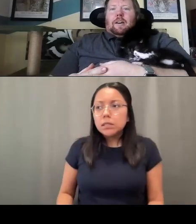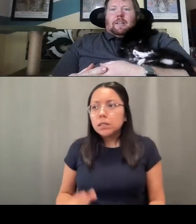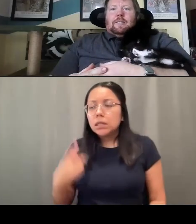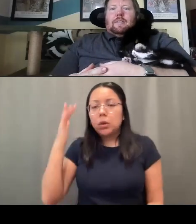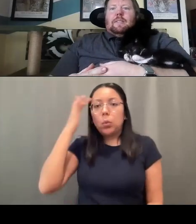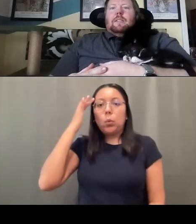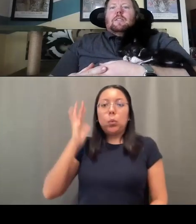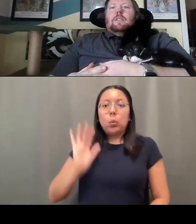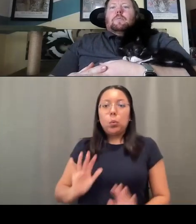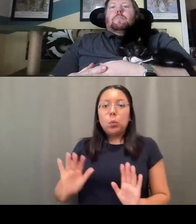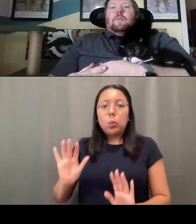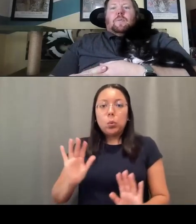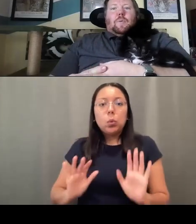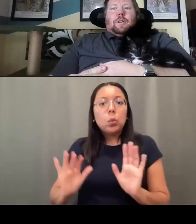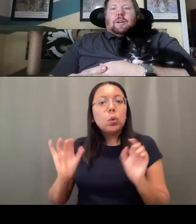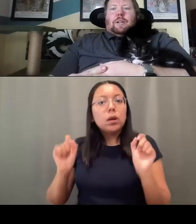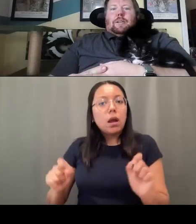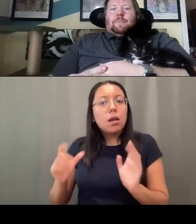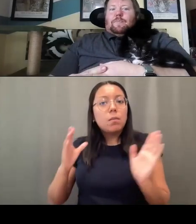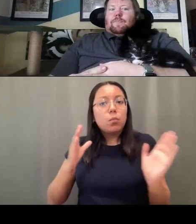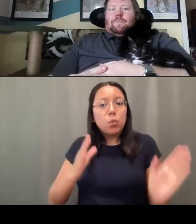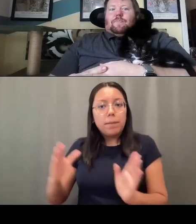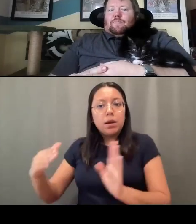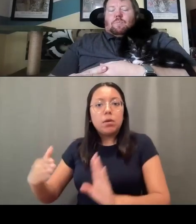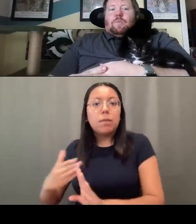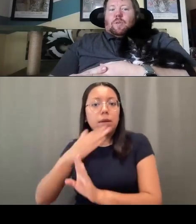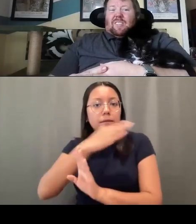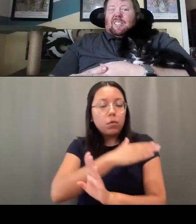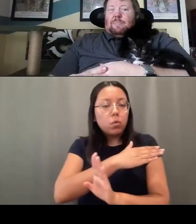take a pause before